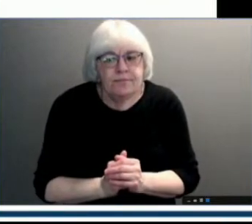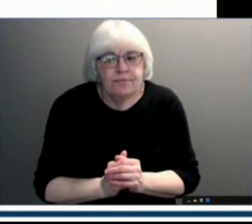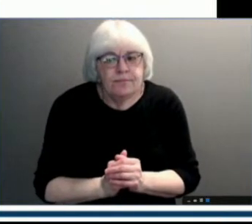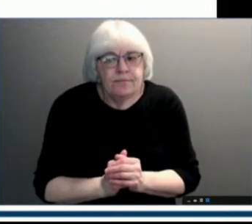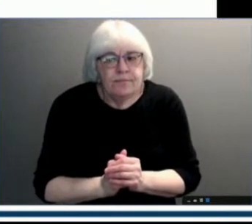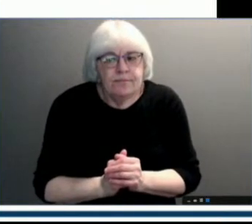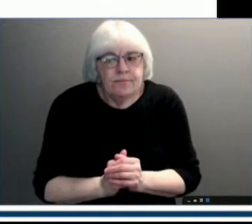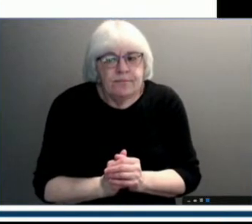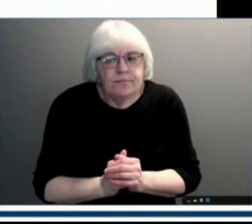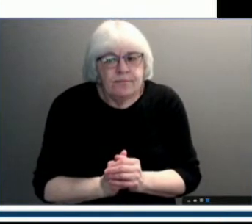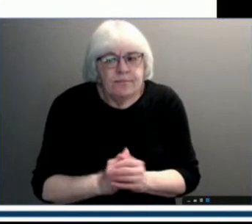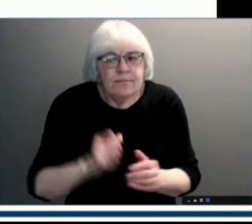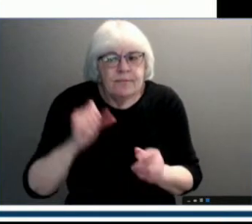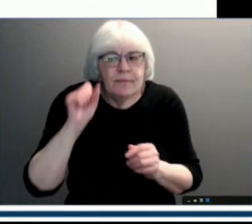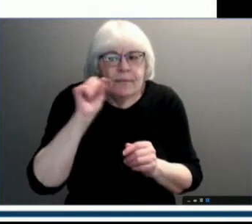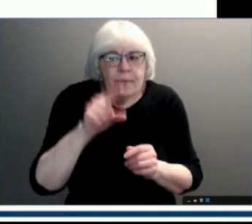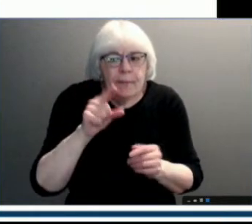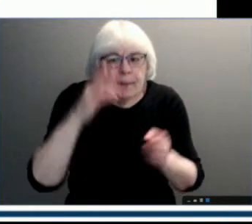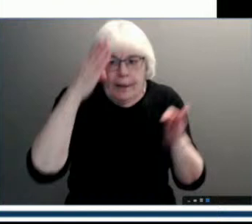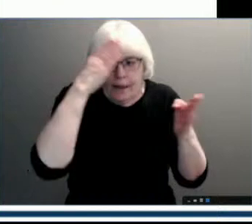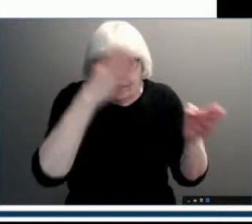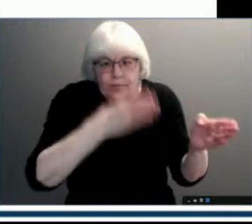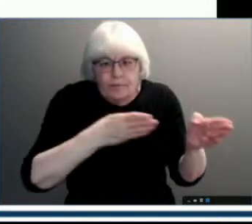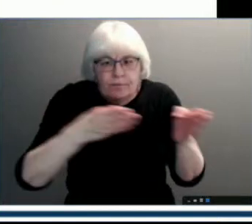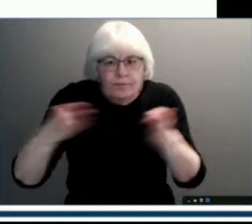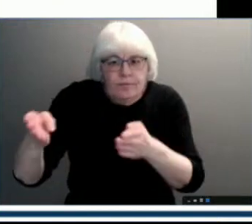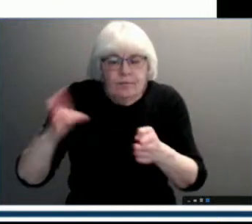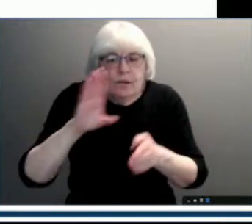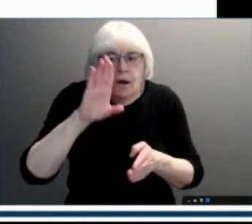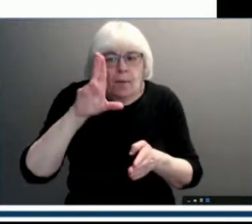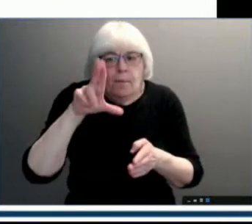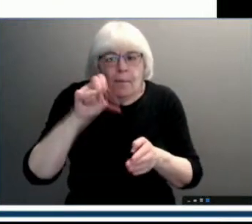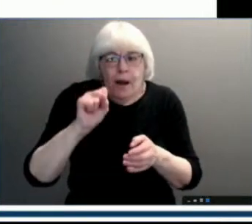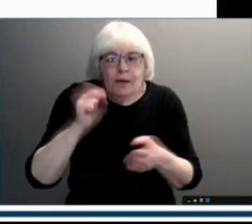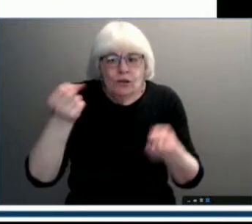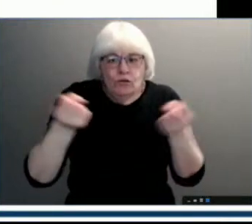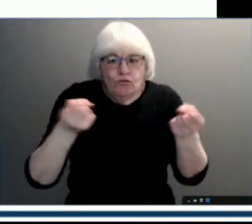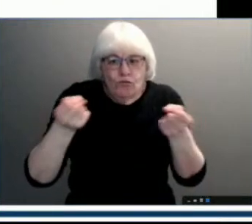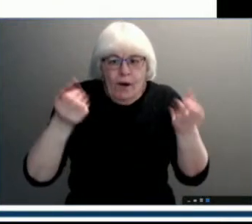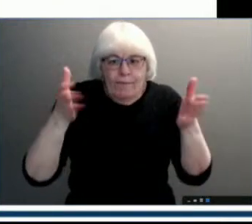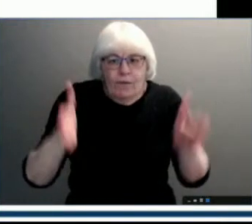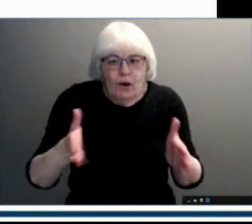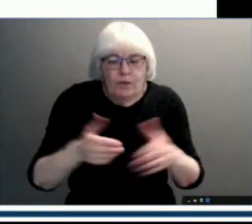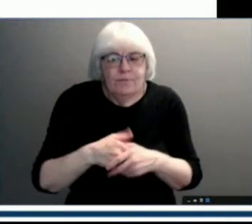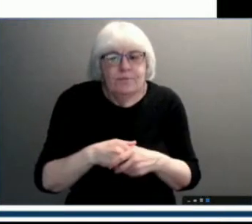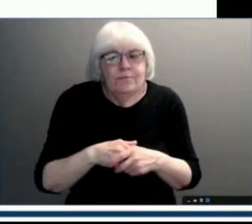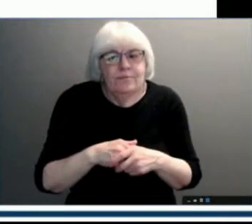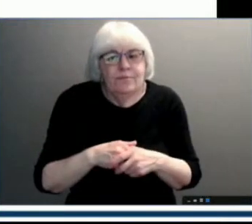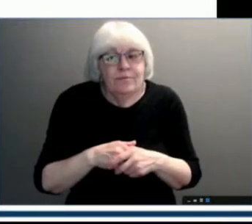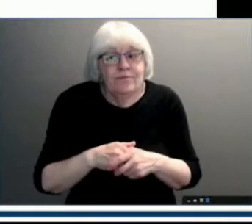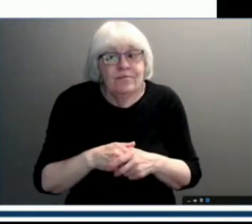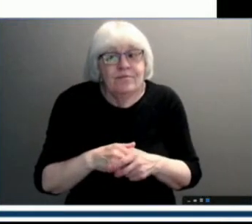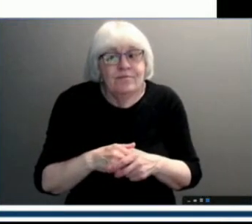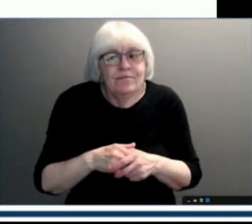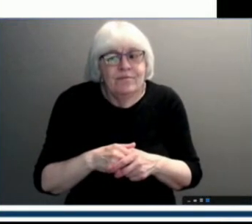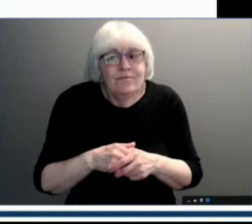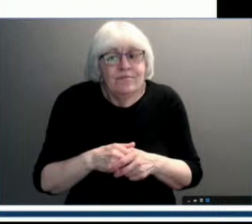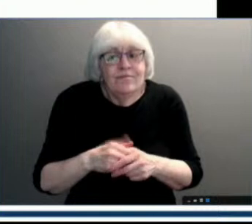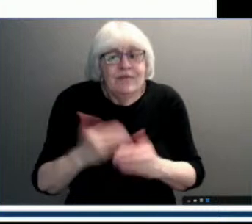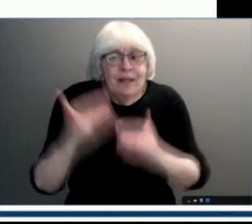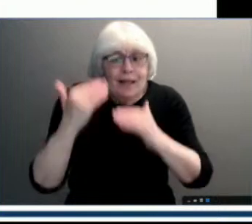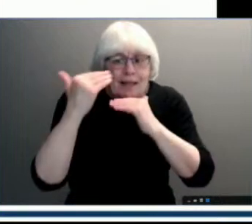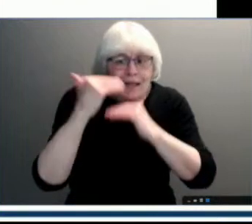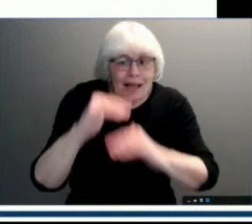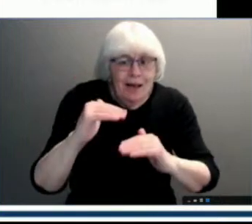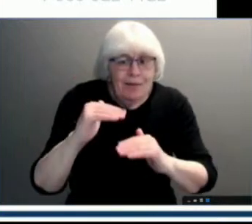Understand how much transit drivers have been asking for more mask enforcement and capacity limits on buses and